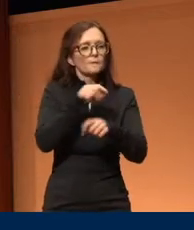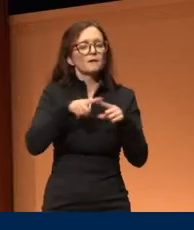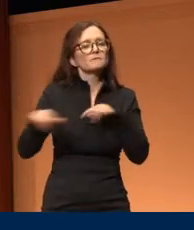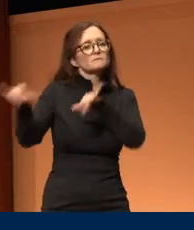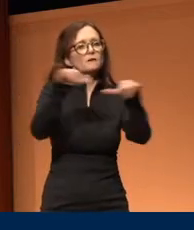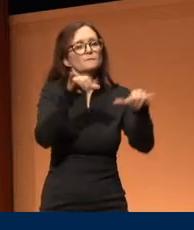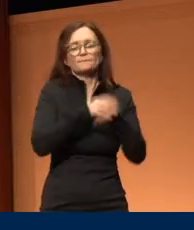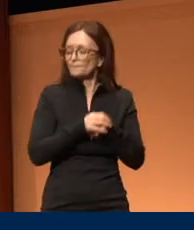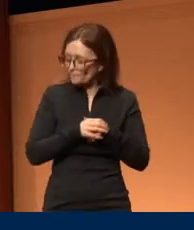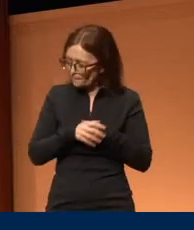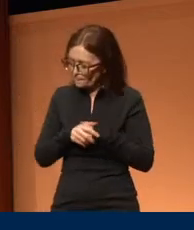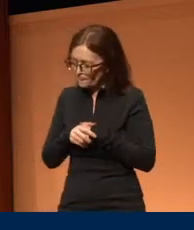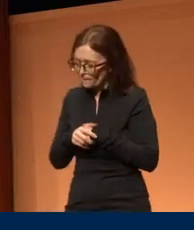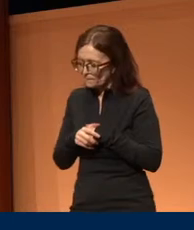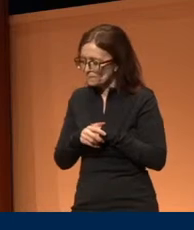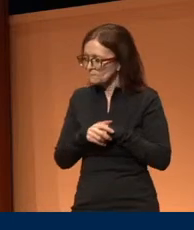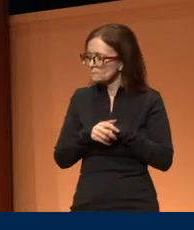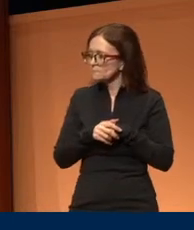outcomes.